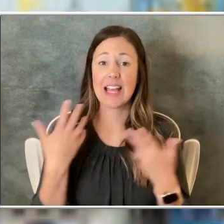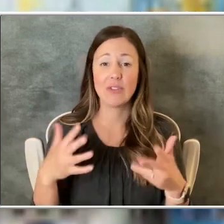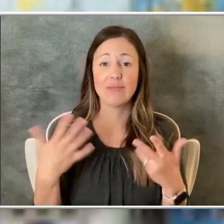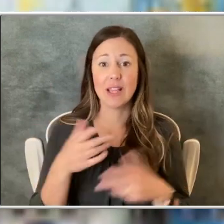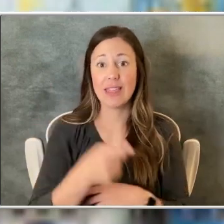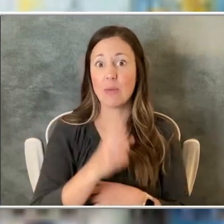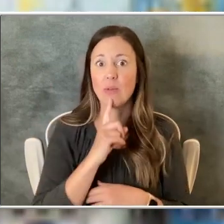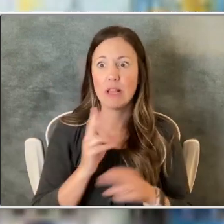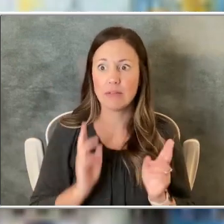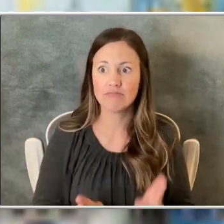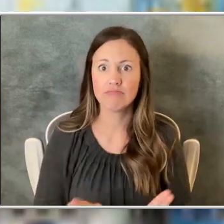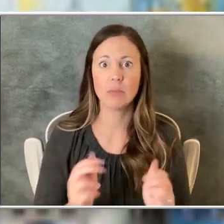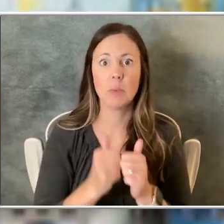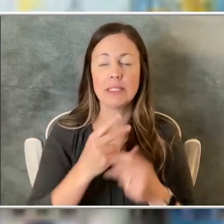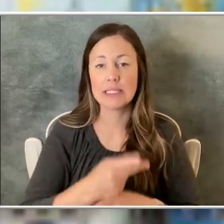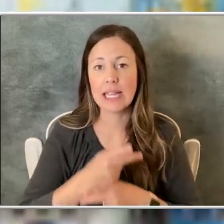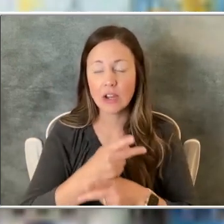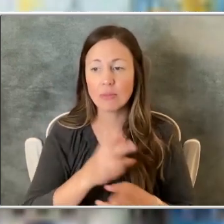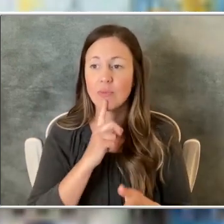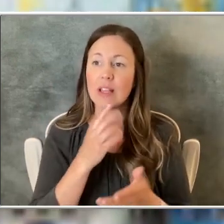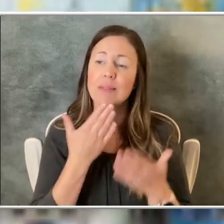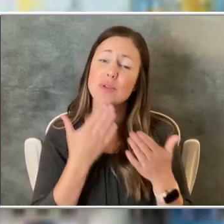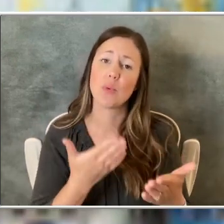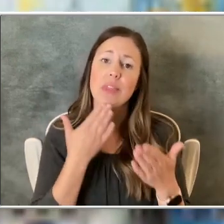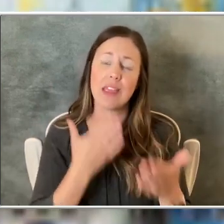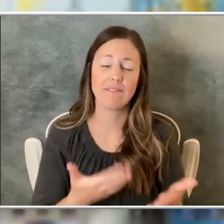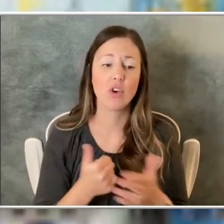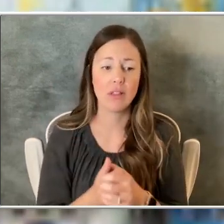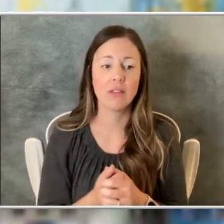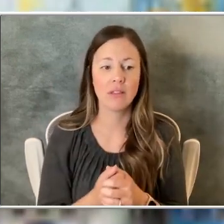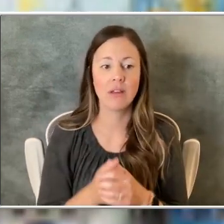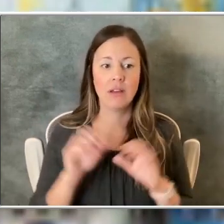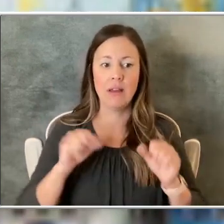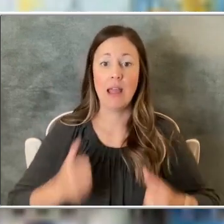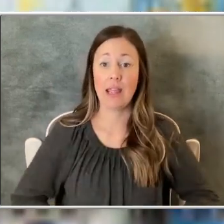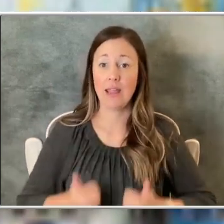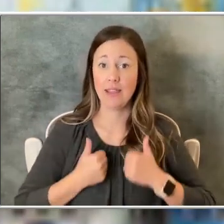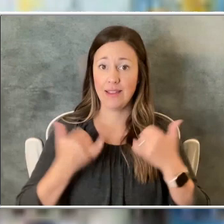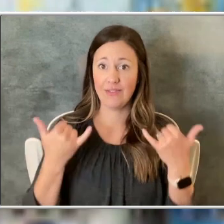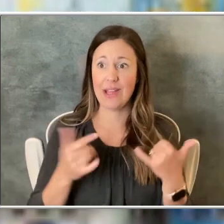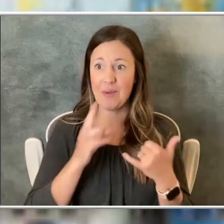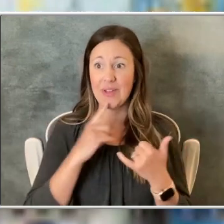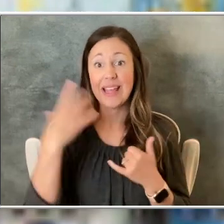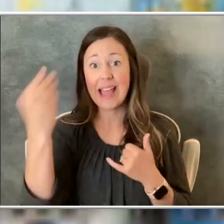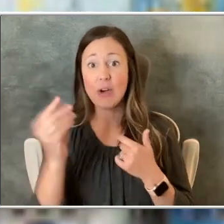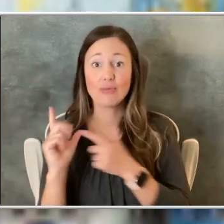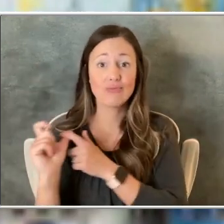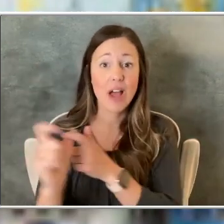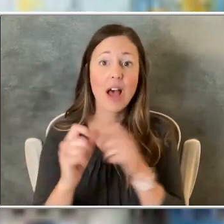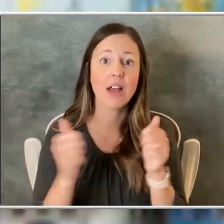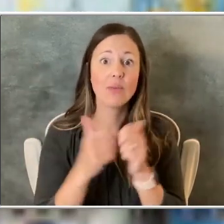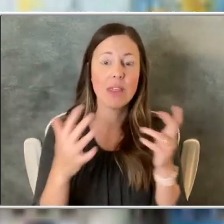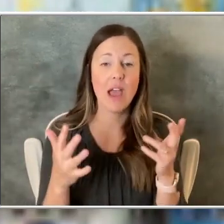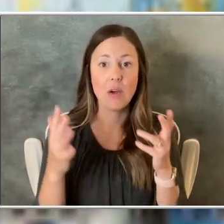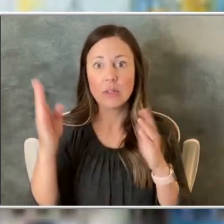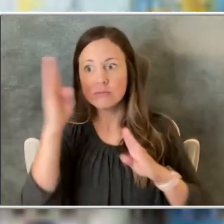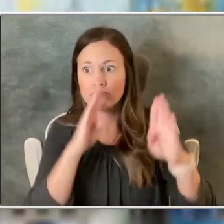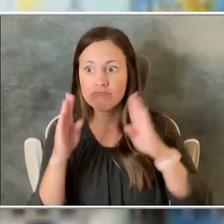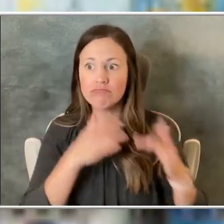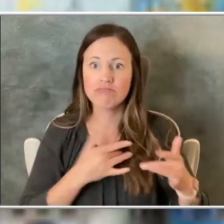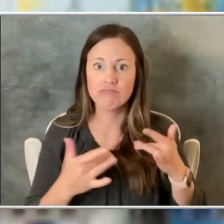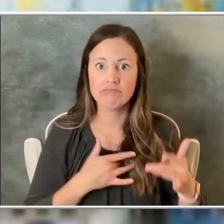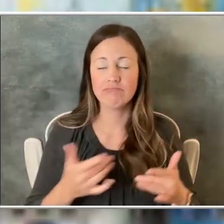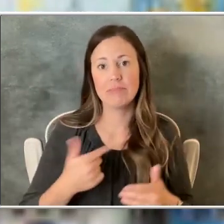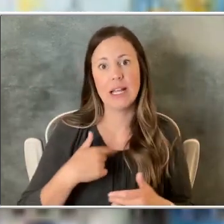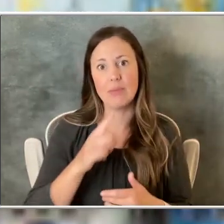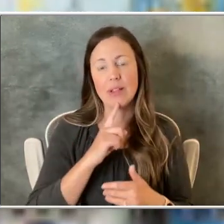in taking care of me. And I'm so, so thankful that I can live my life and go out and run worry-free. And I'm